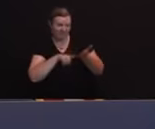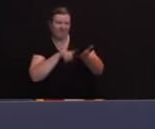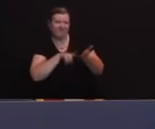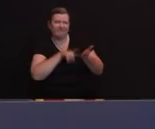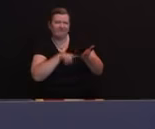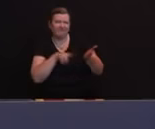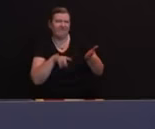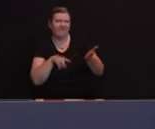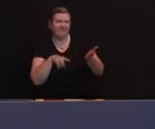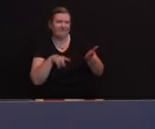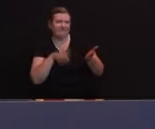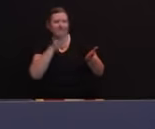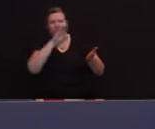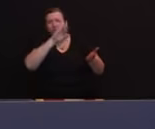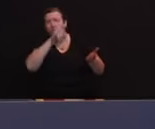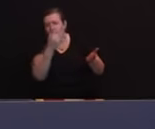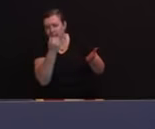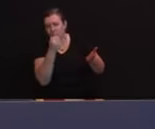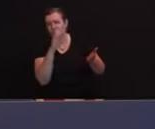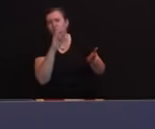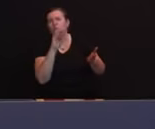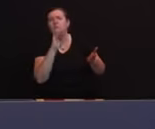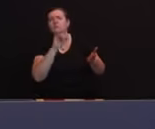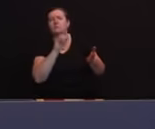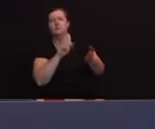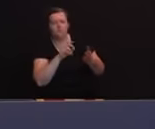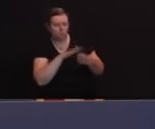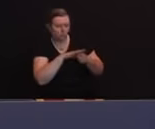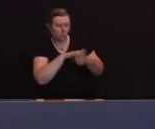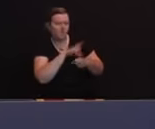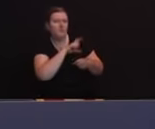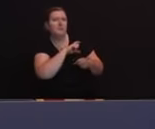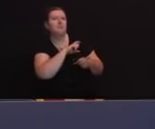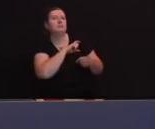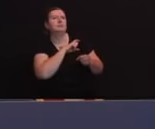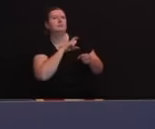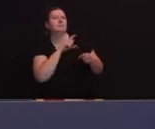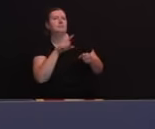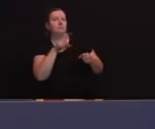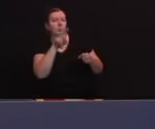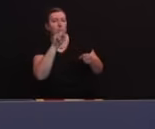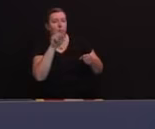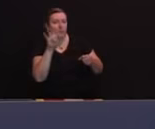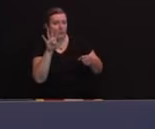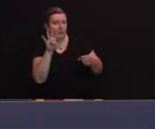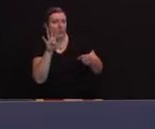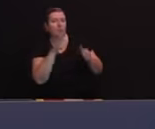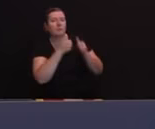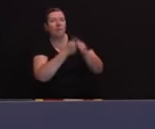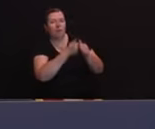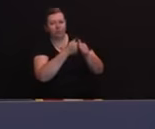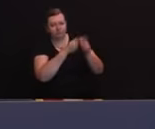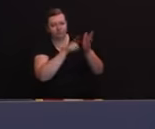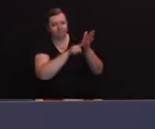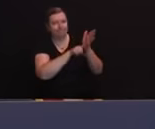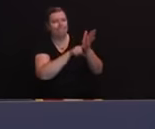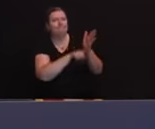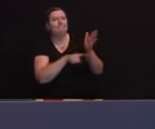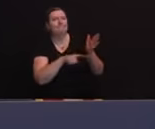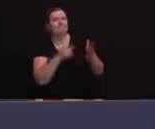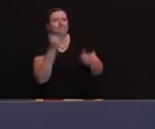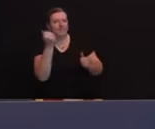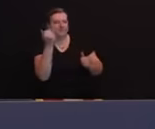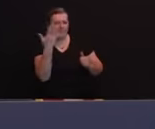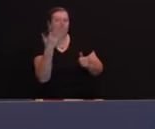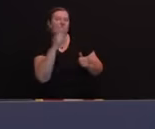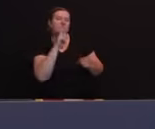with local law enforcement, conducted 104 compliance checks. 15 of those establishments appeared to be in